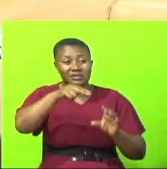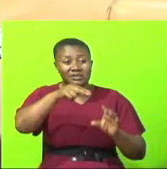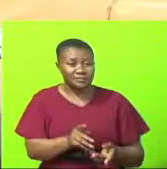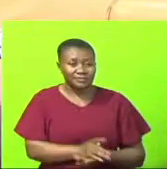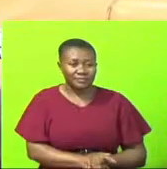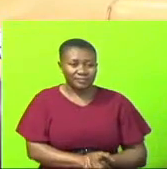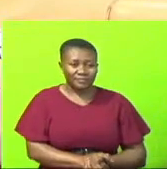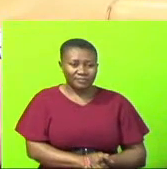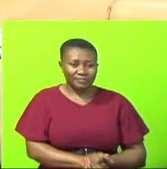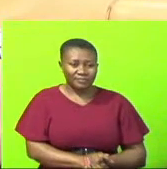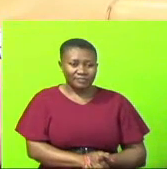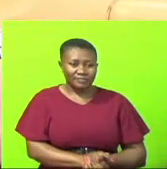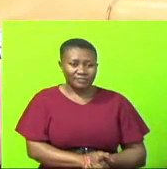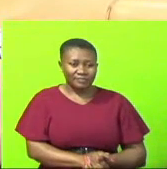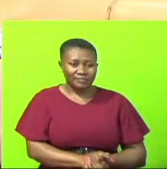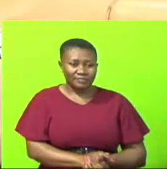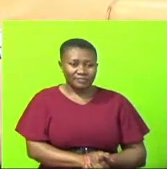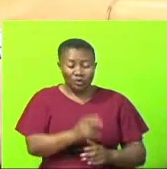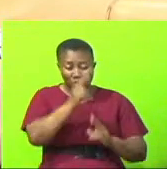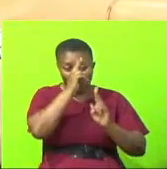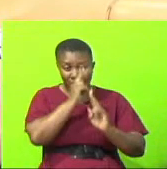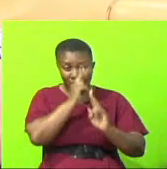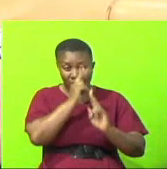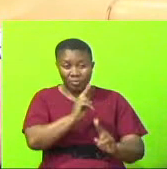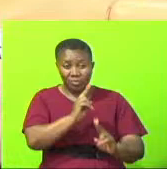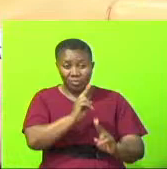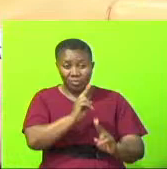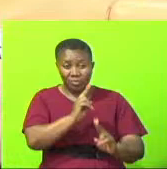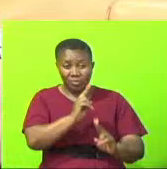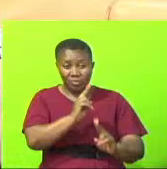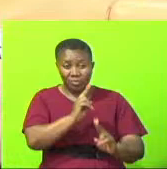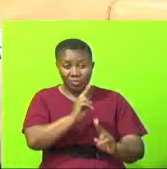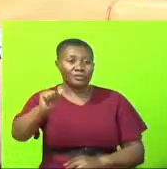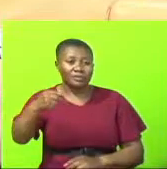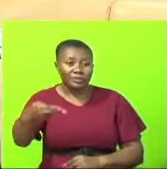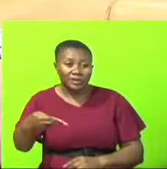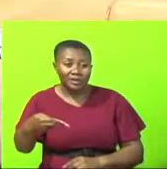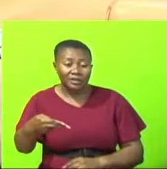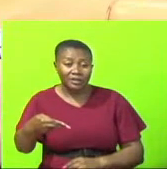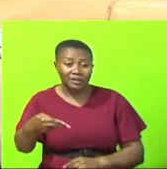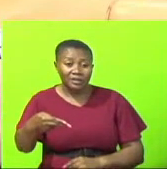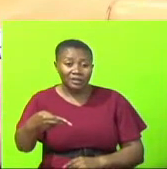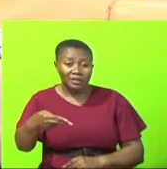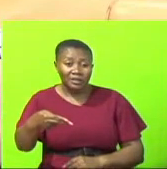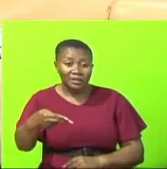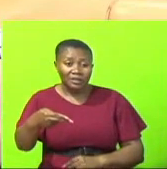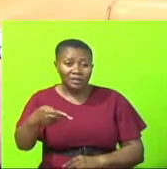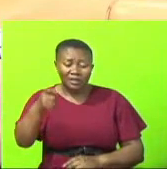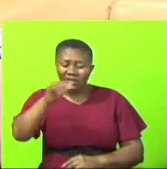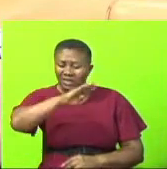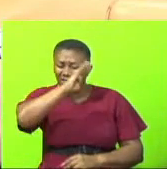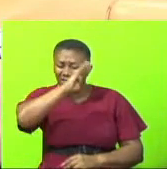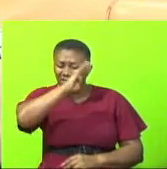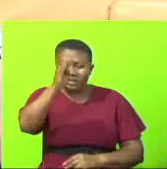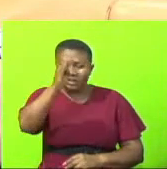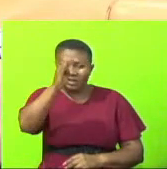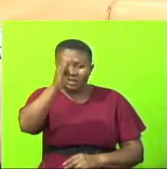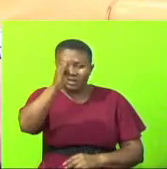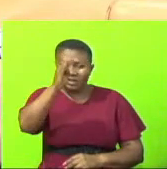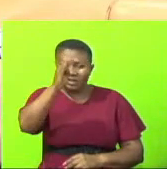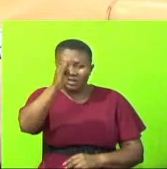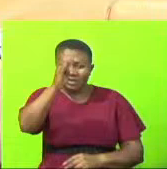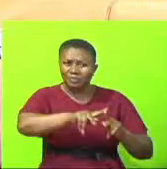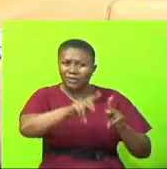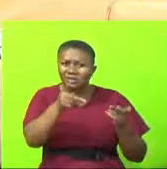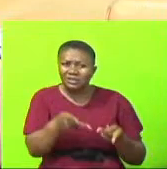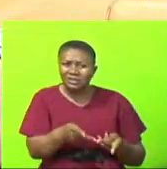Honorable Esiama, second deputy speaker, has he told you that he's joined another political party? Because we were on this floor when Honorable